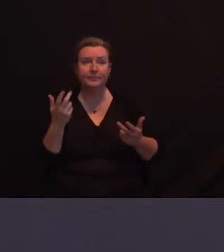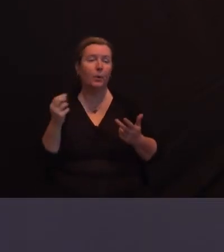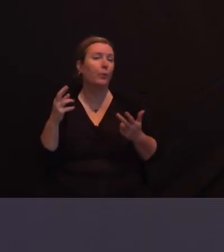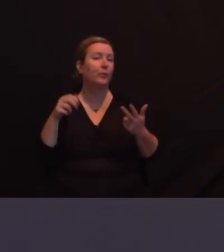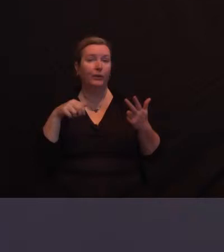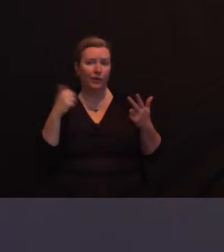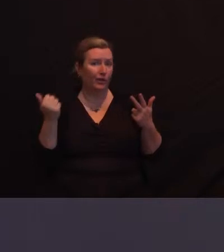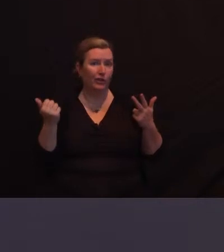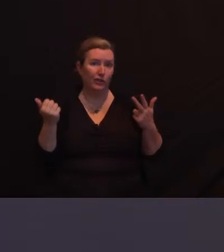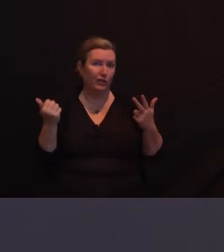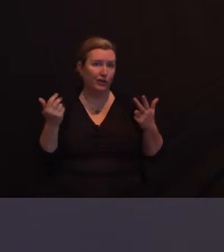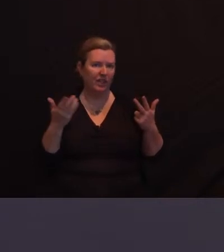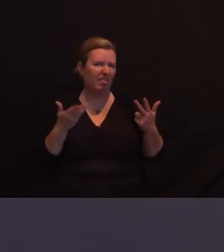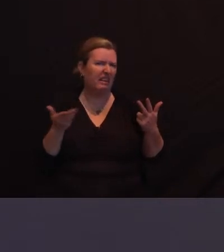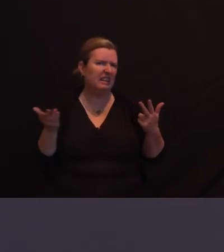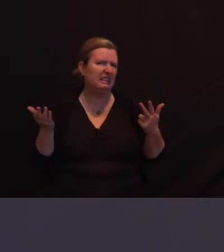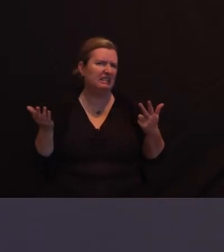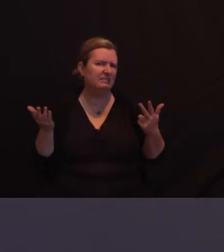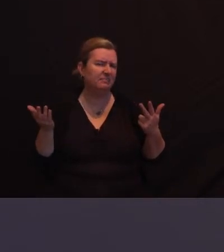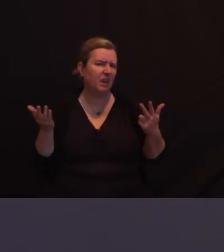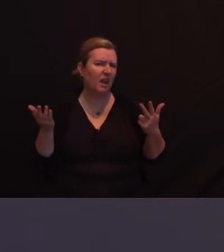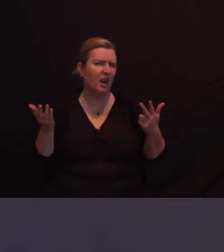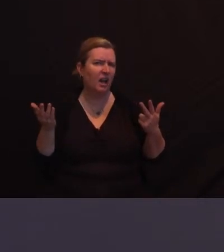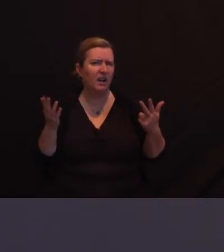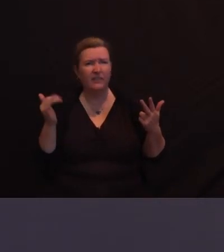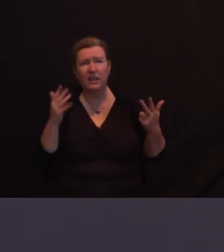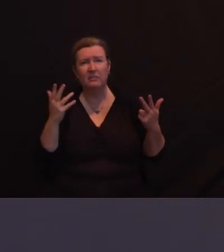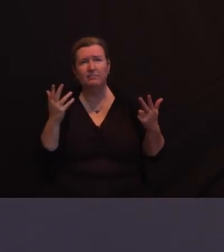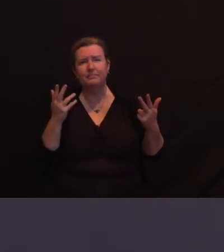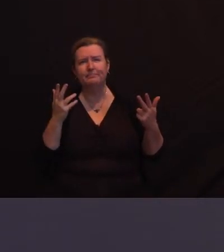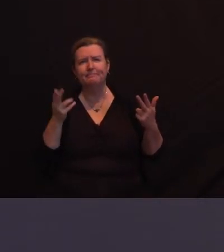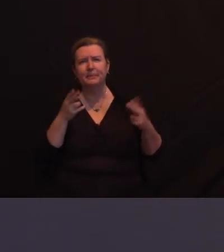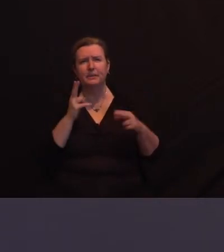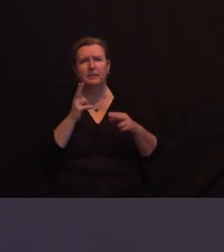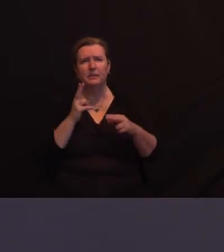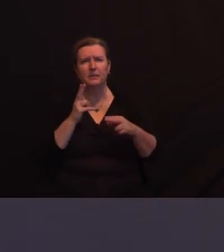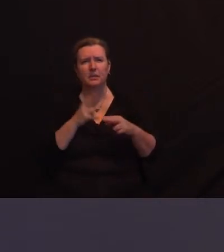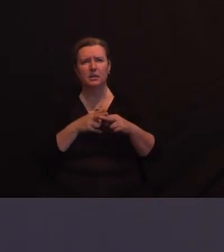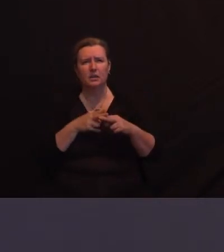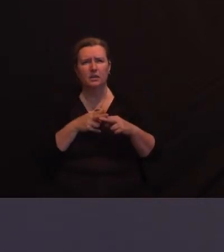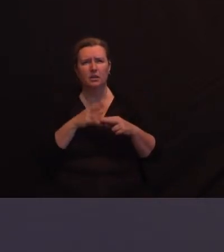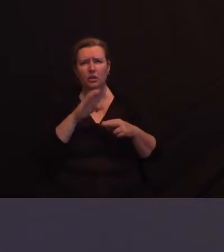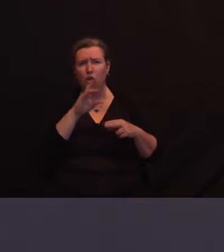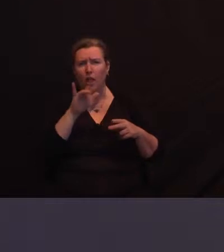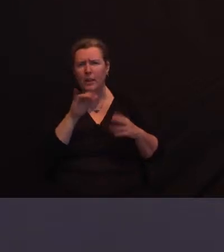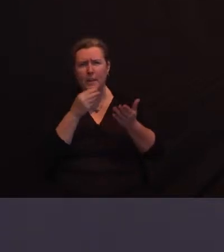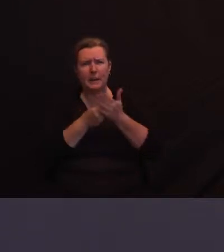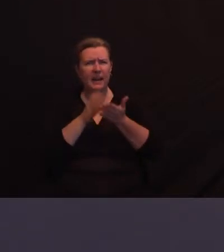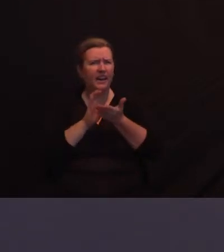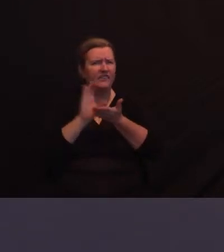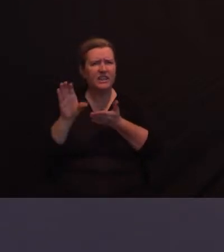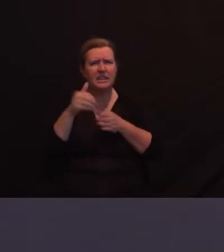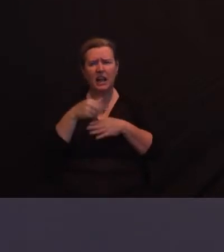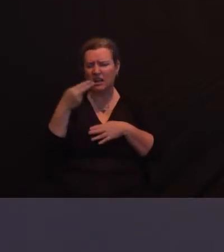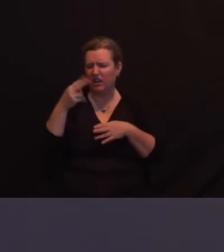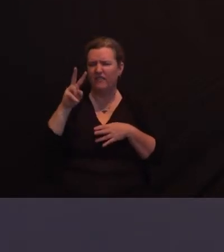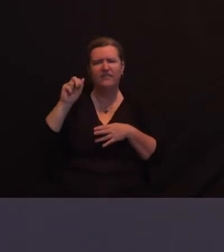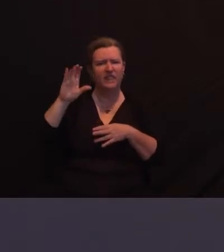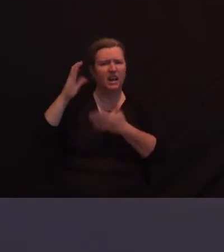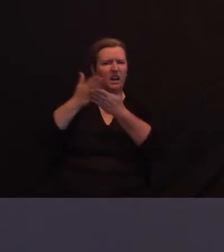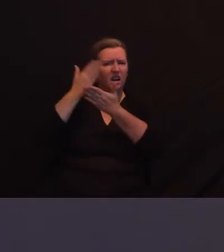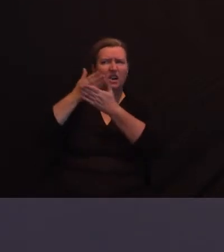schools have taken already. As someone had mentioned earlier, I think Carly did, investing in HVAC systems, or the simple stuff